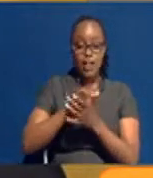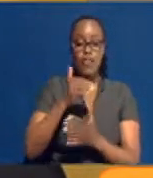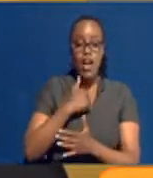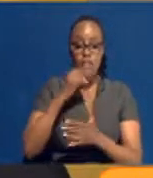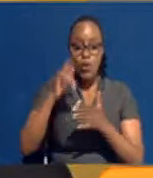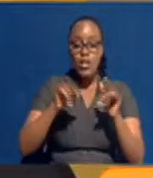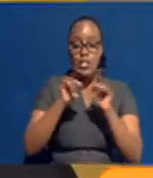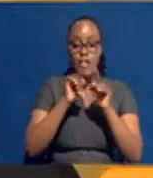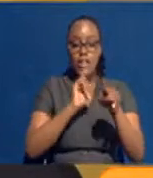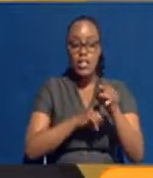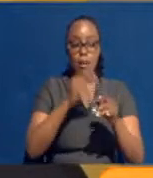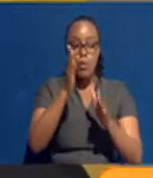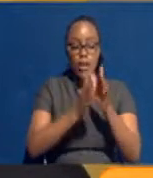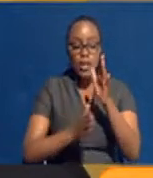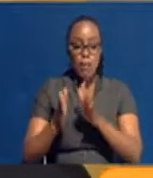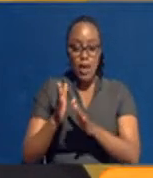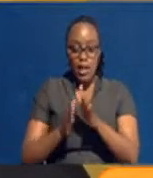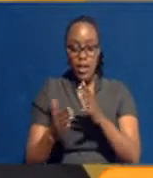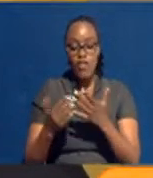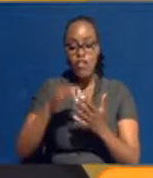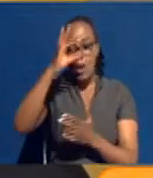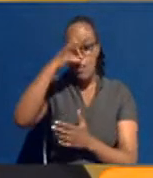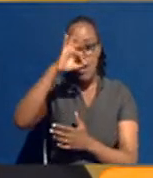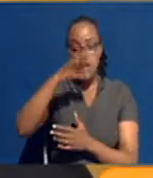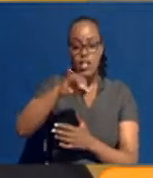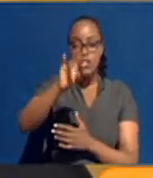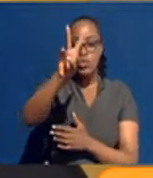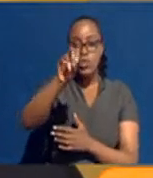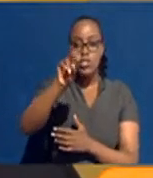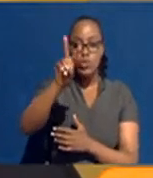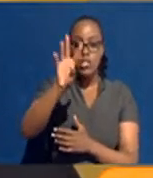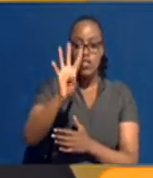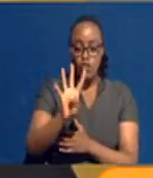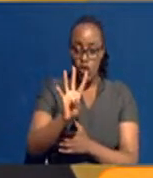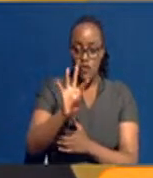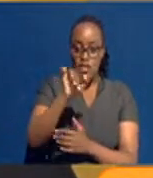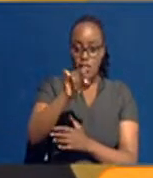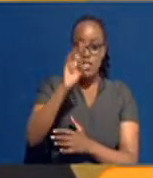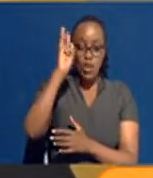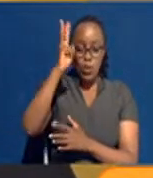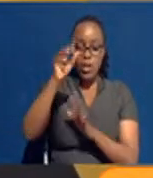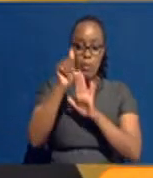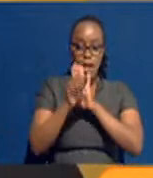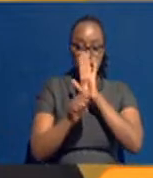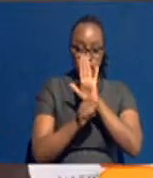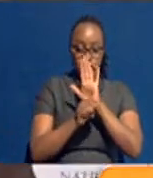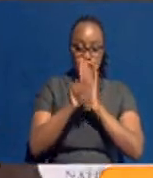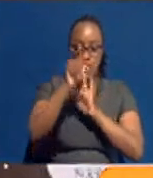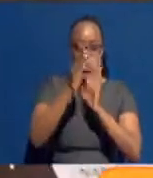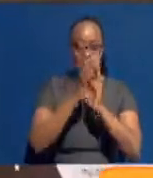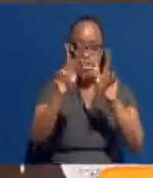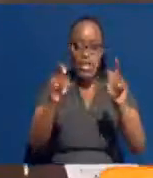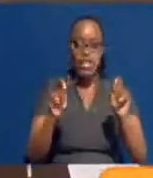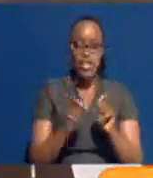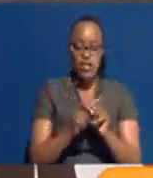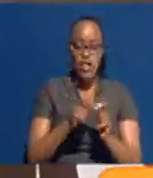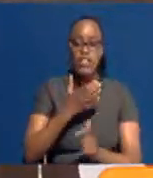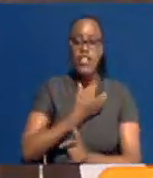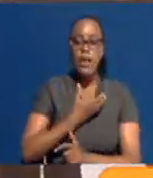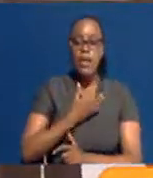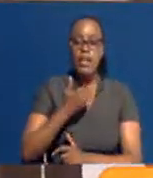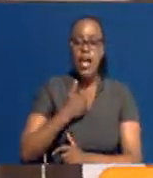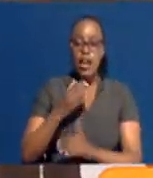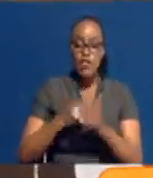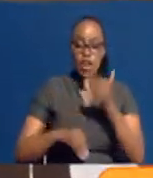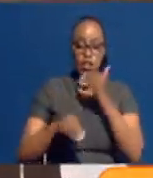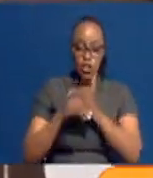as we prepare for PAHI 2024, that is going to be an agenda for you and your team. The medal has now